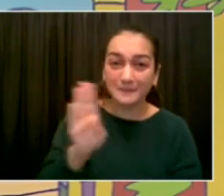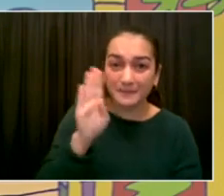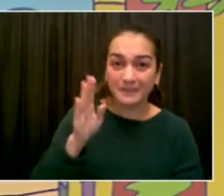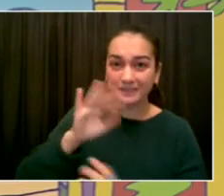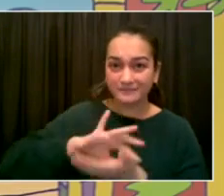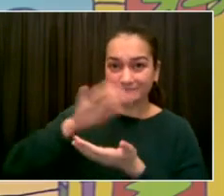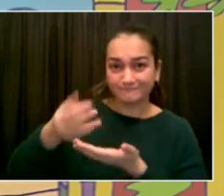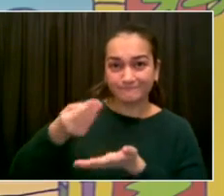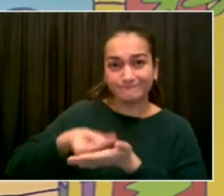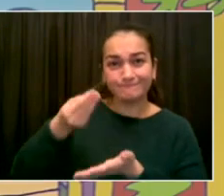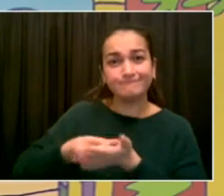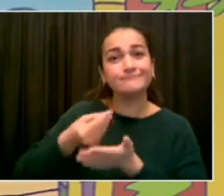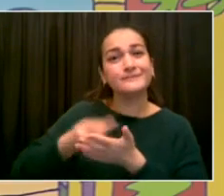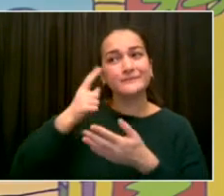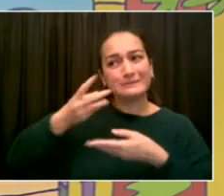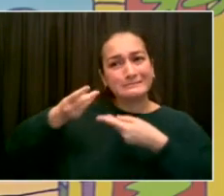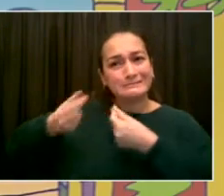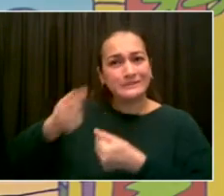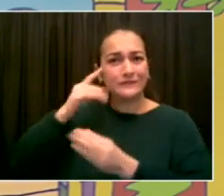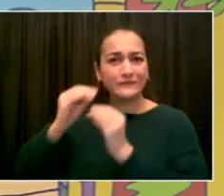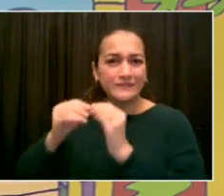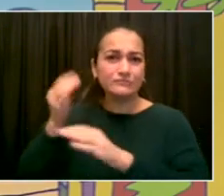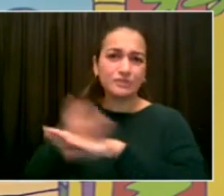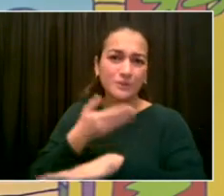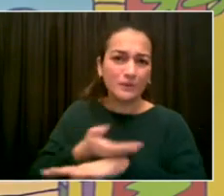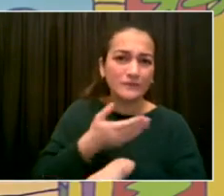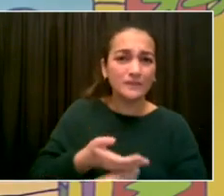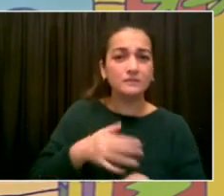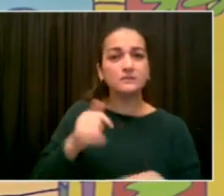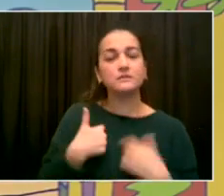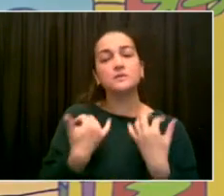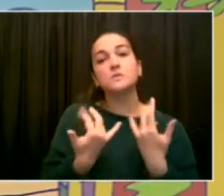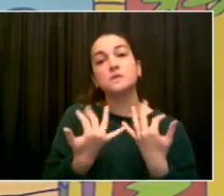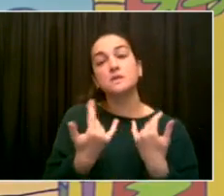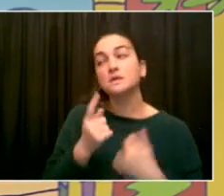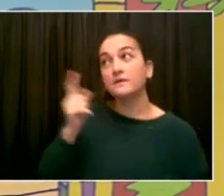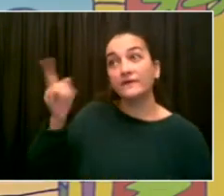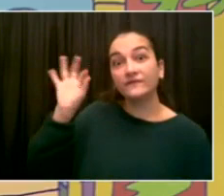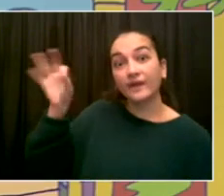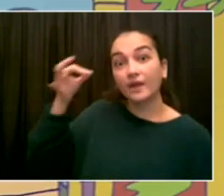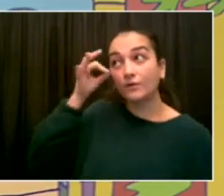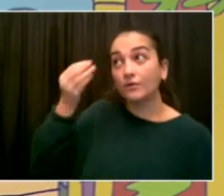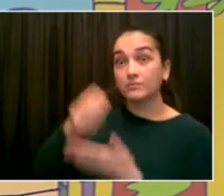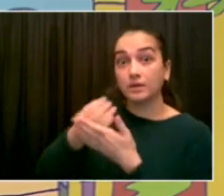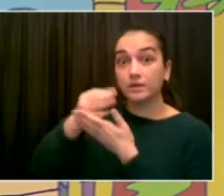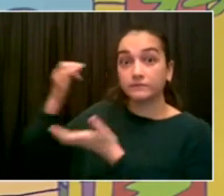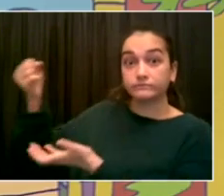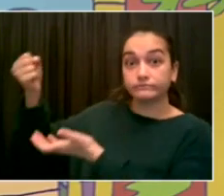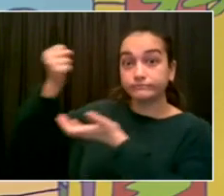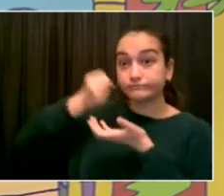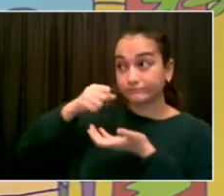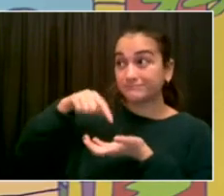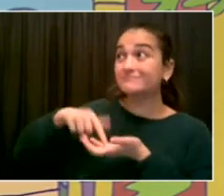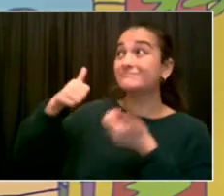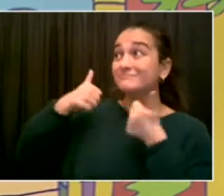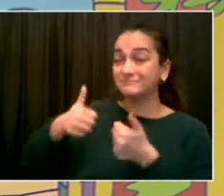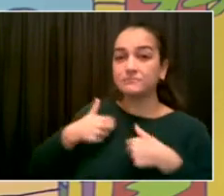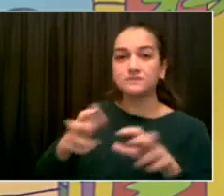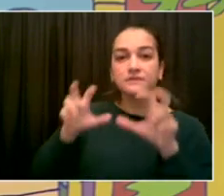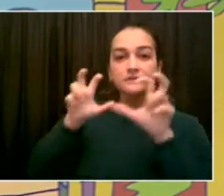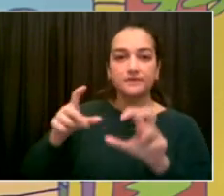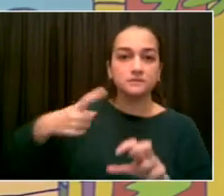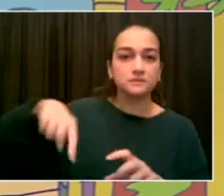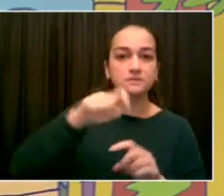infusion of funds to be able to do the facade work to take the sheds down. That being said, Steve, over the last 8 years, I have worked to get a lot of them